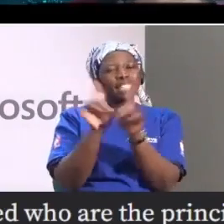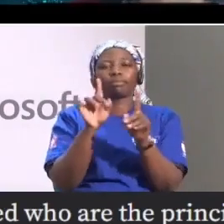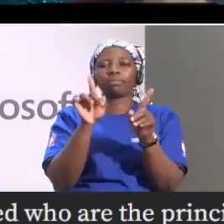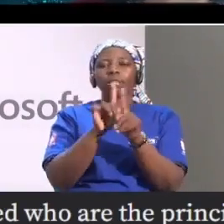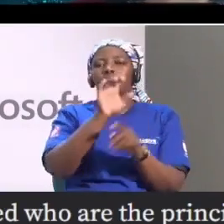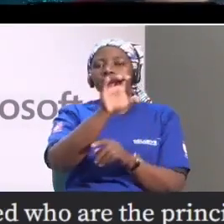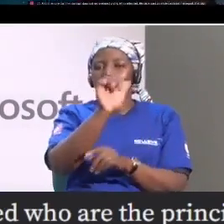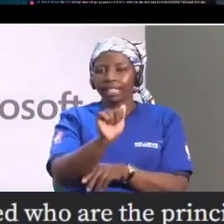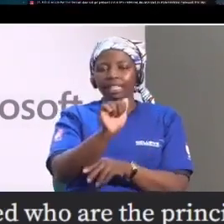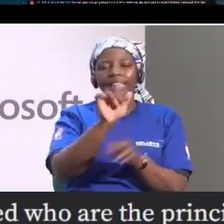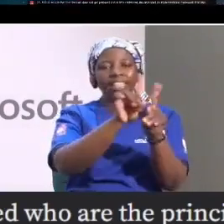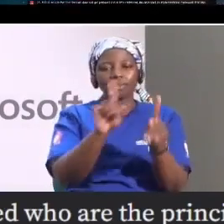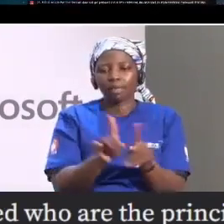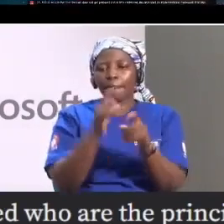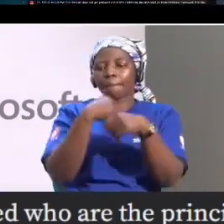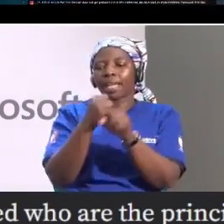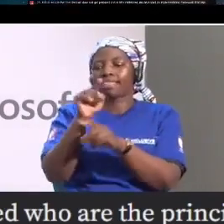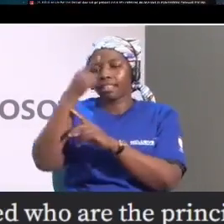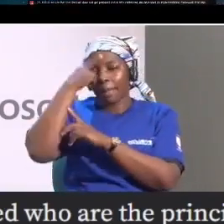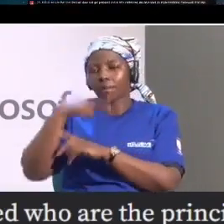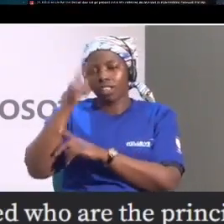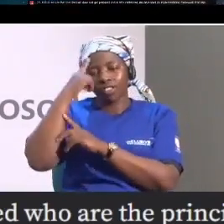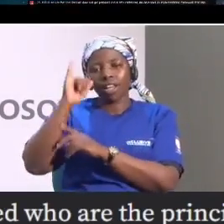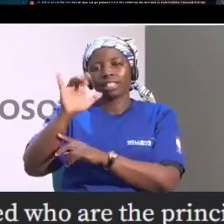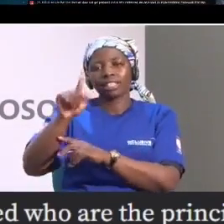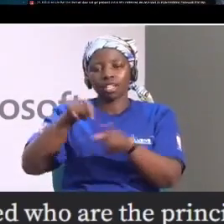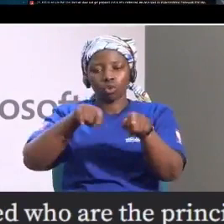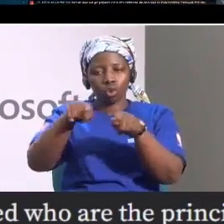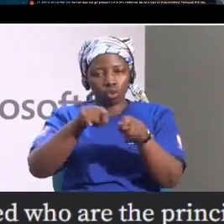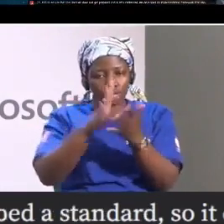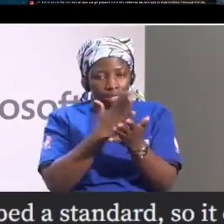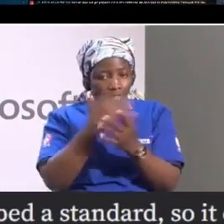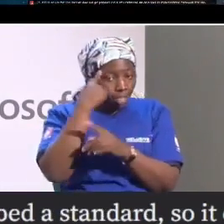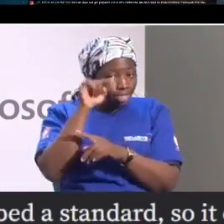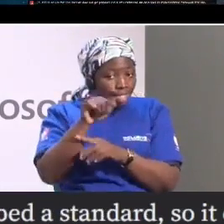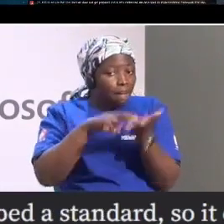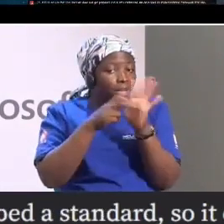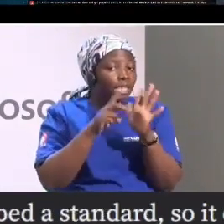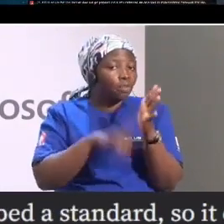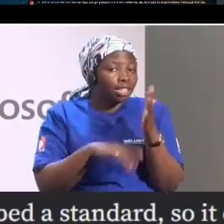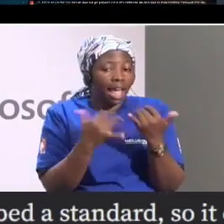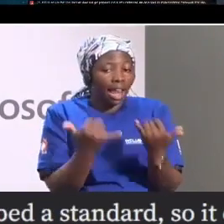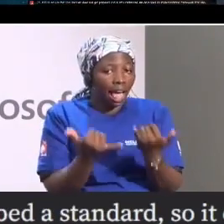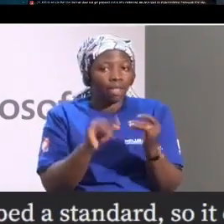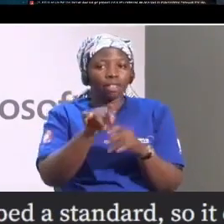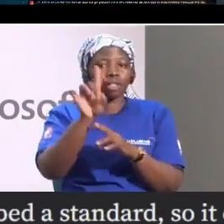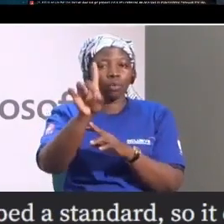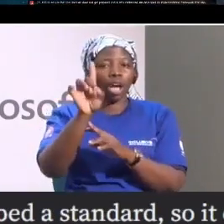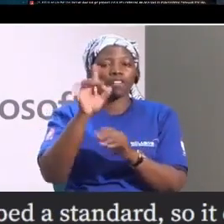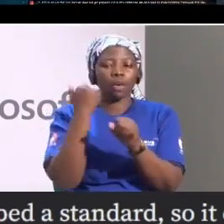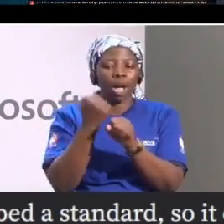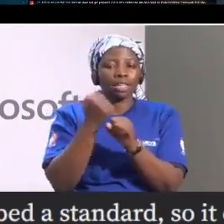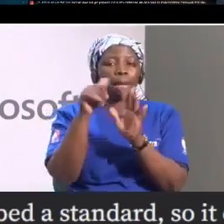and made it policy for the ICT regulated sector. So for that matter, it means that now this is one of the